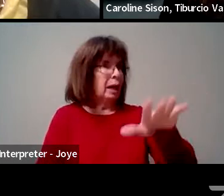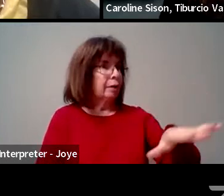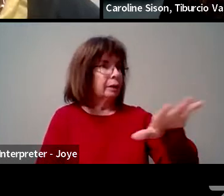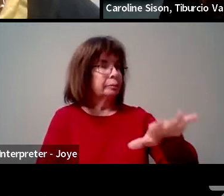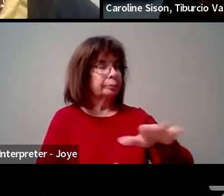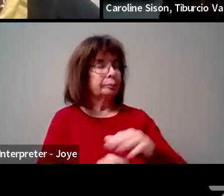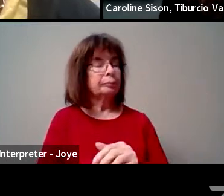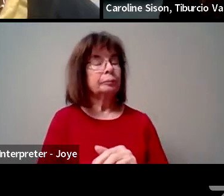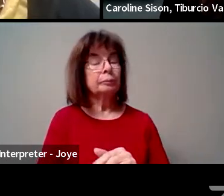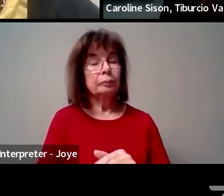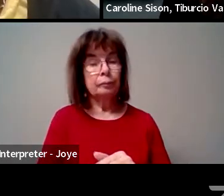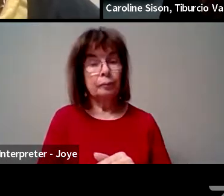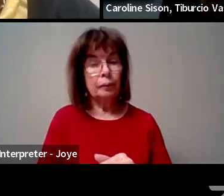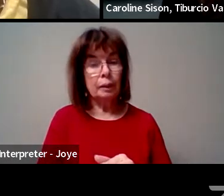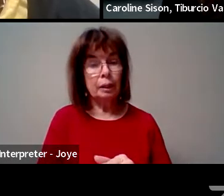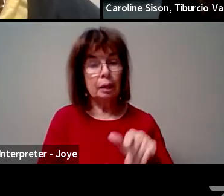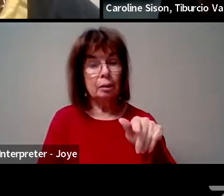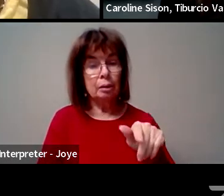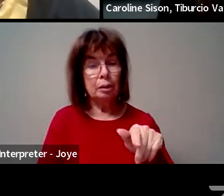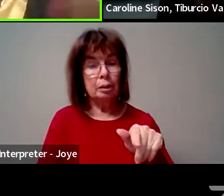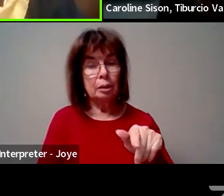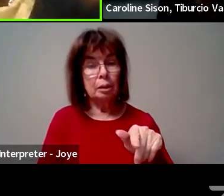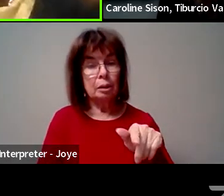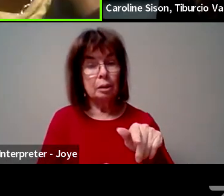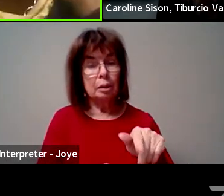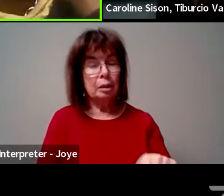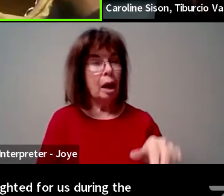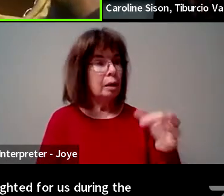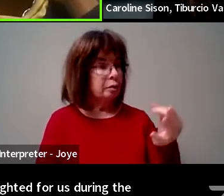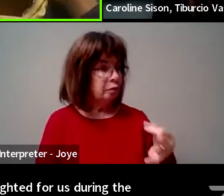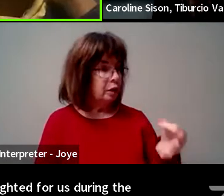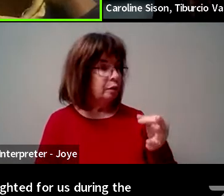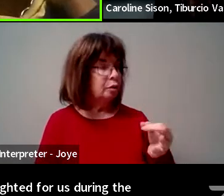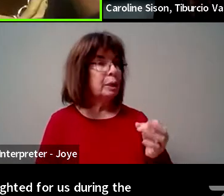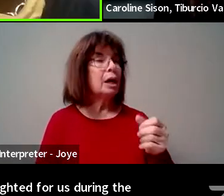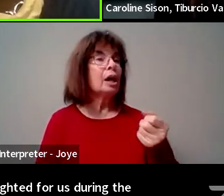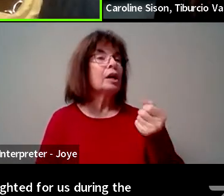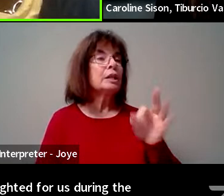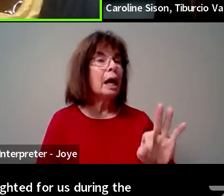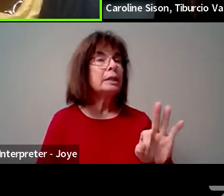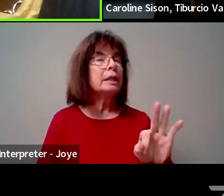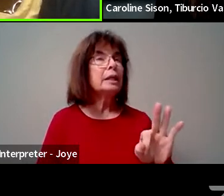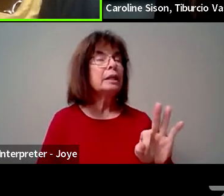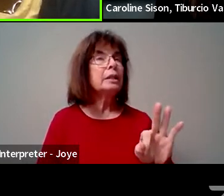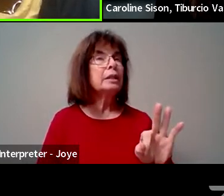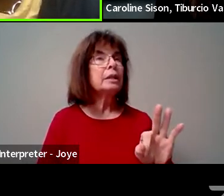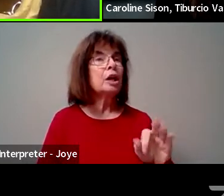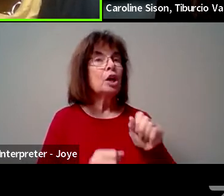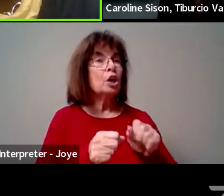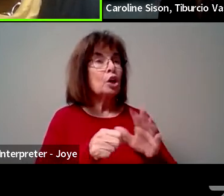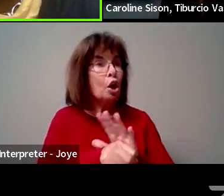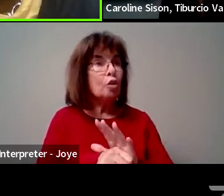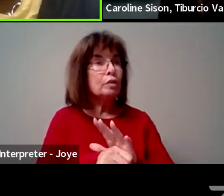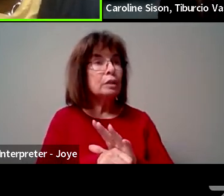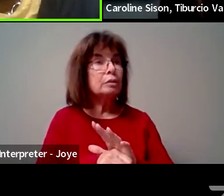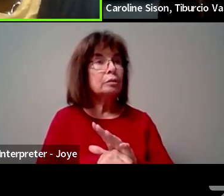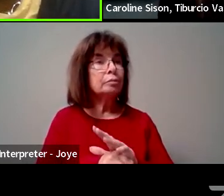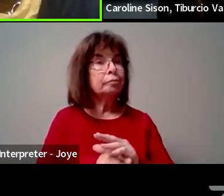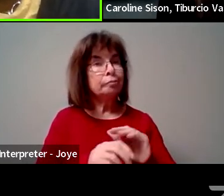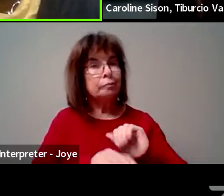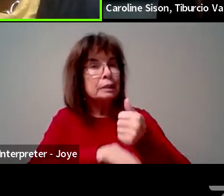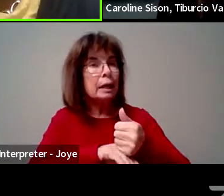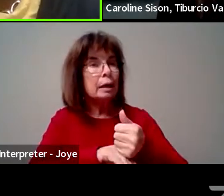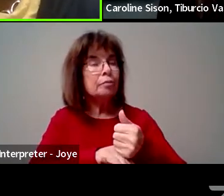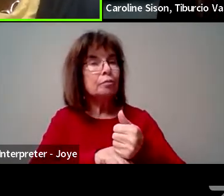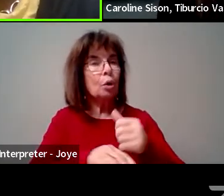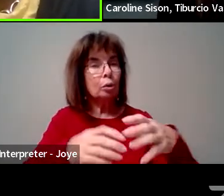So the success is on Friday. It will be our 19th COVID vaccination pop-up here at Serenity House. So, you